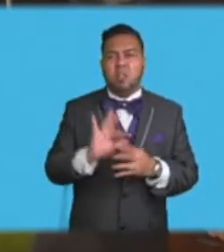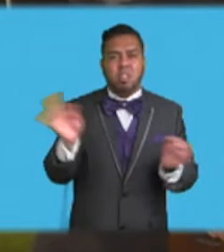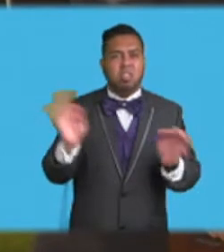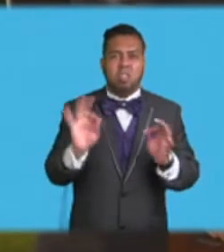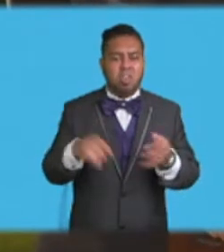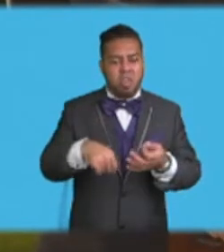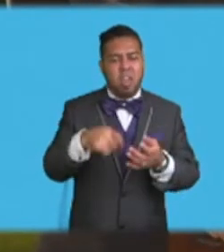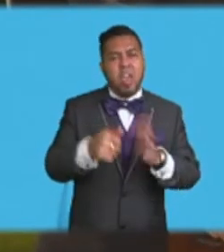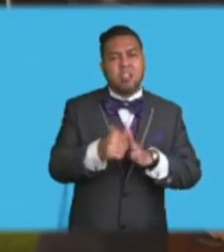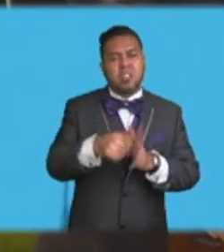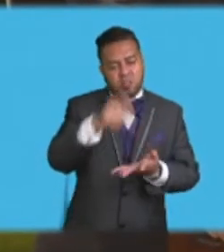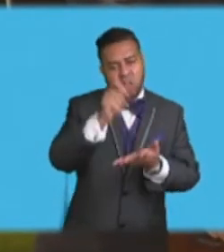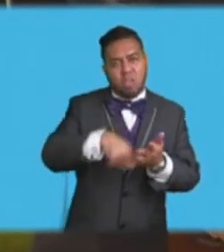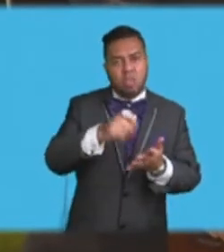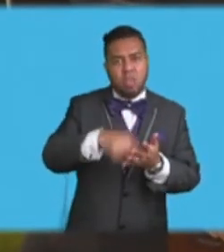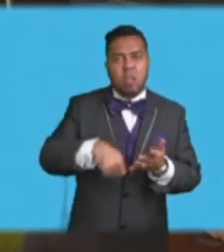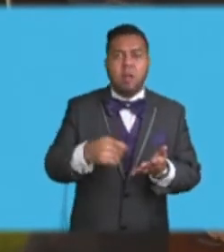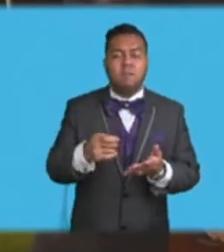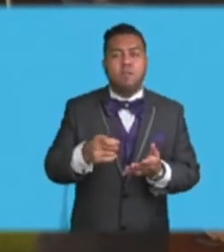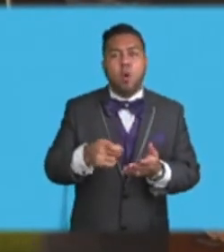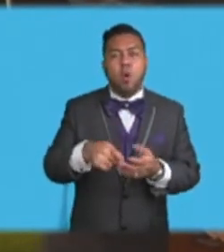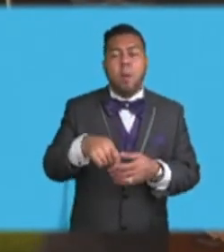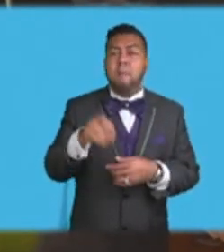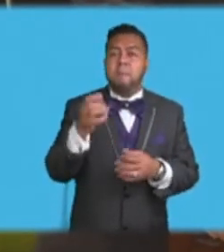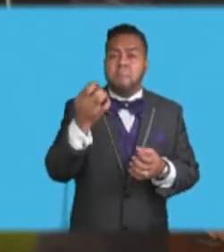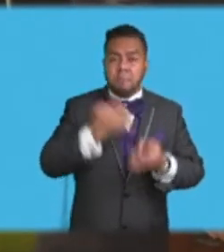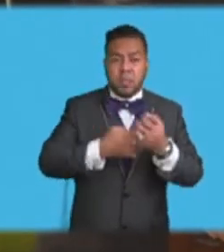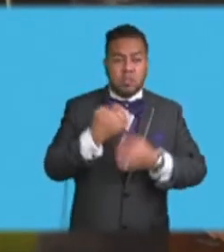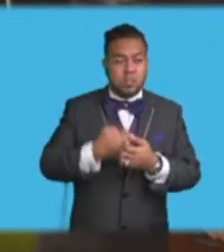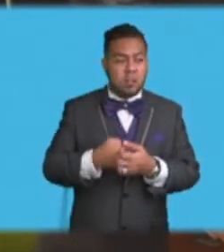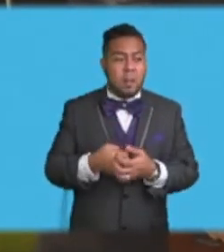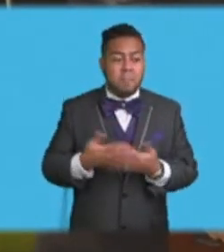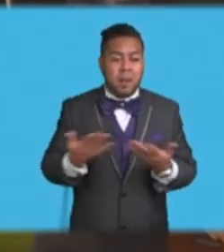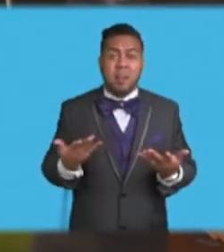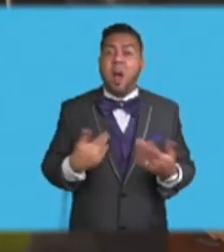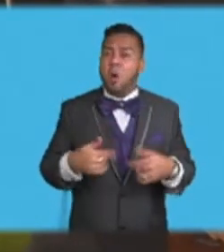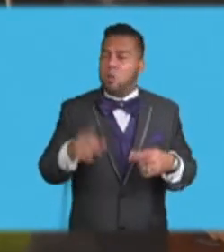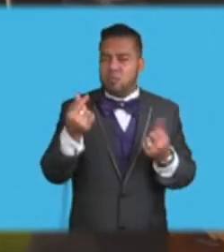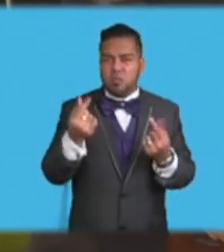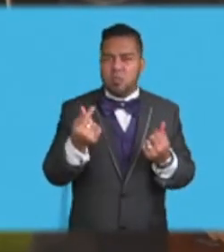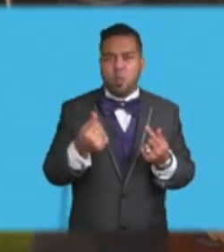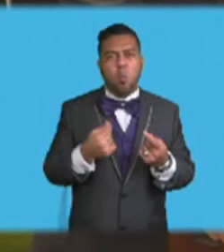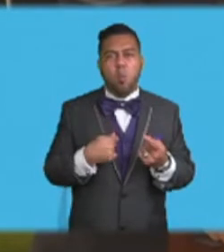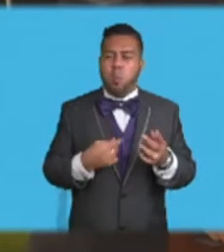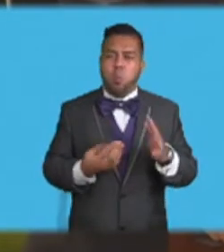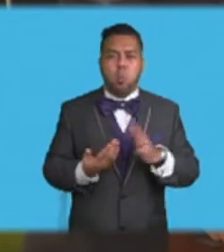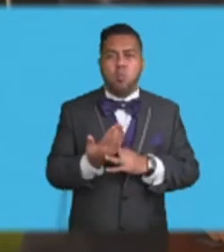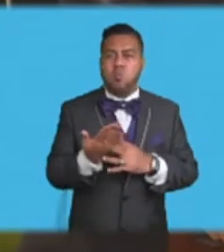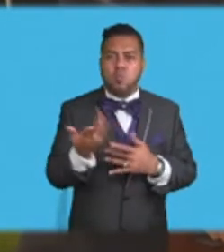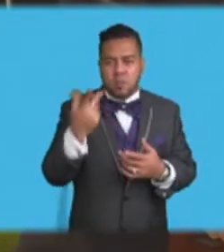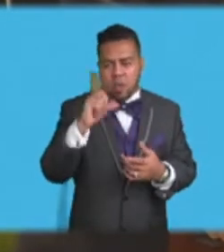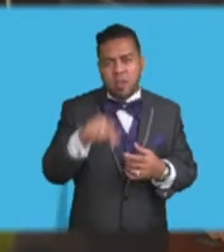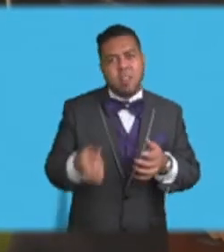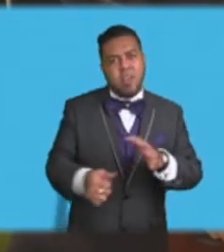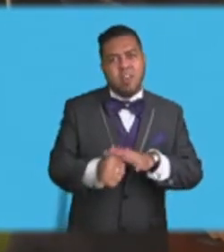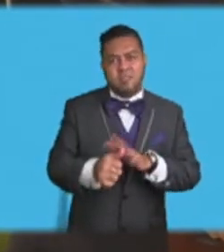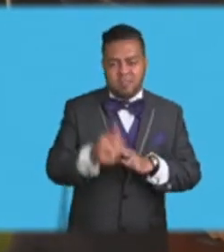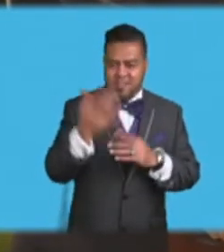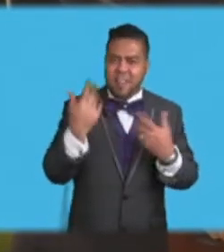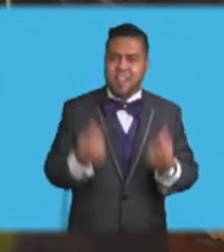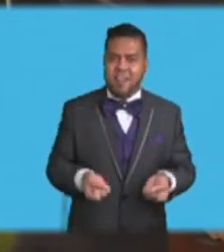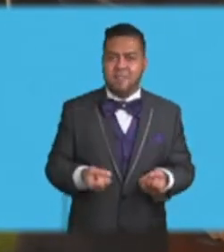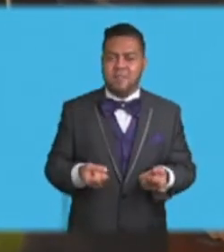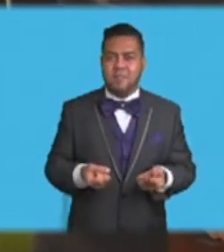machines. All this has become possible under the leadership of our Prime Minister, of course. We will further boost the services, and this is reflected